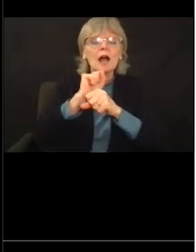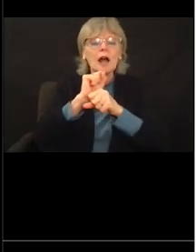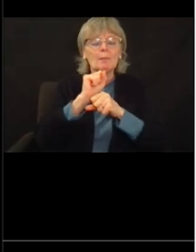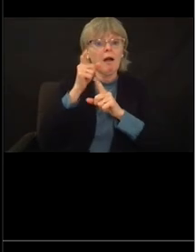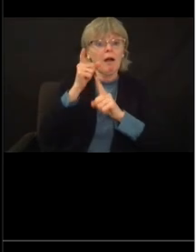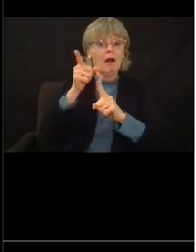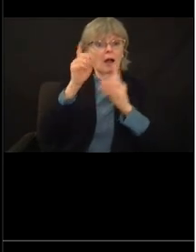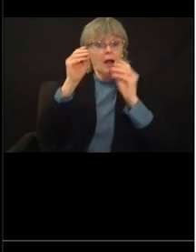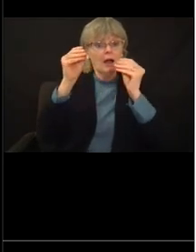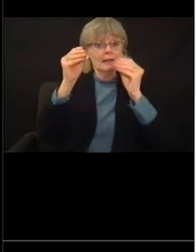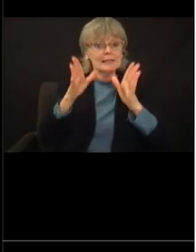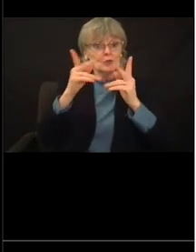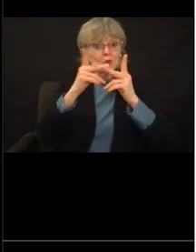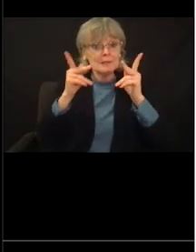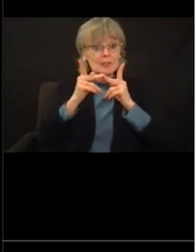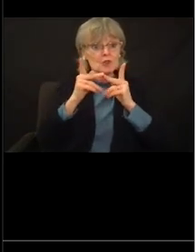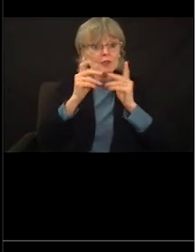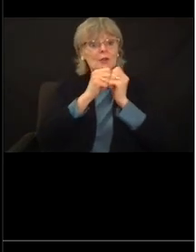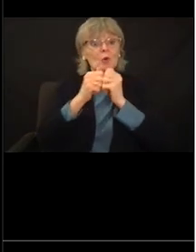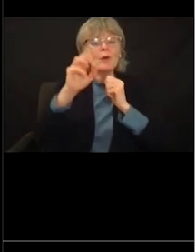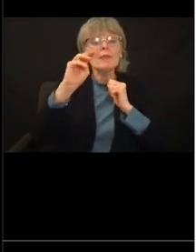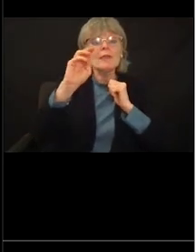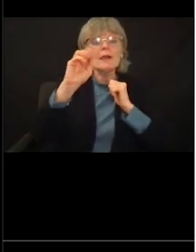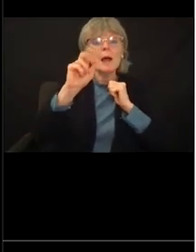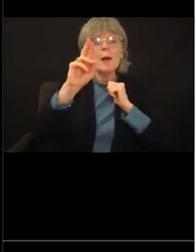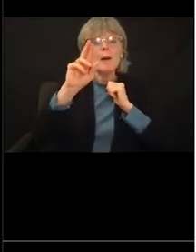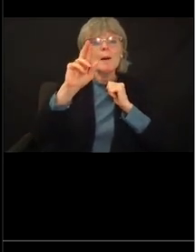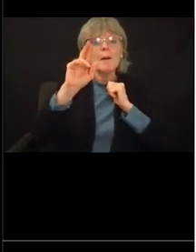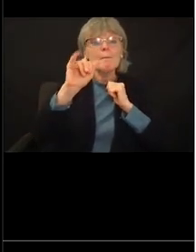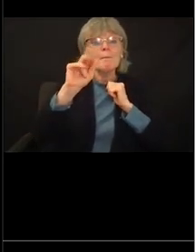position with the Marine Mammal Center where I get